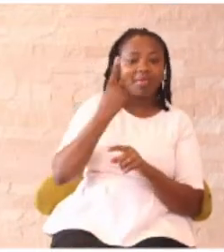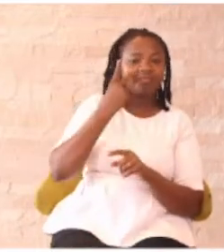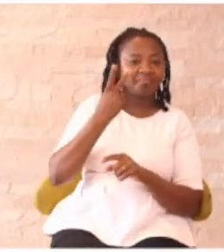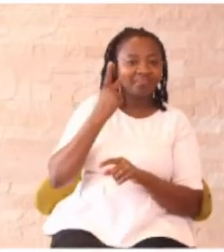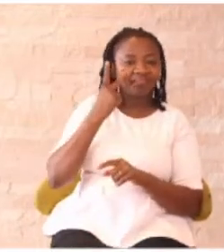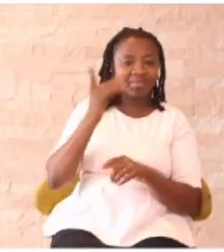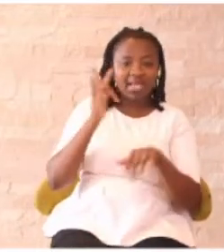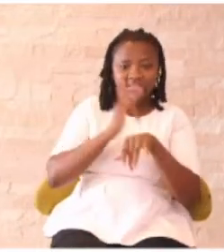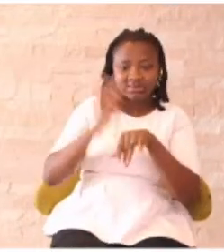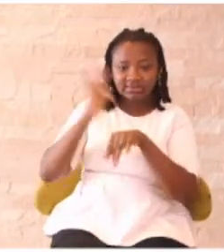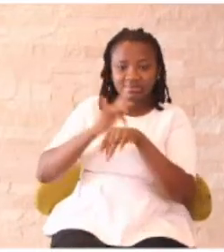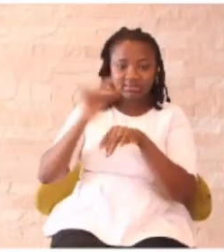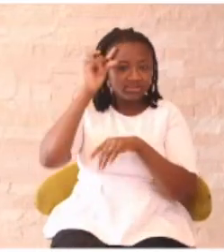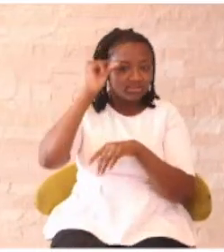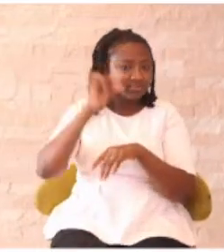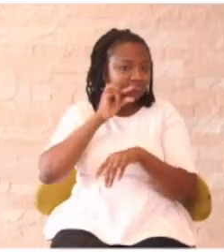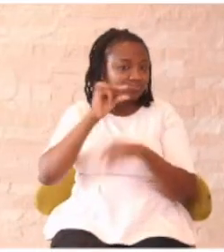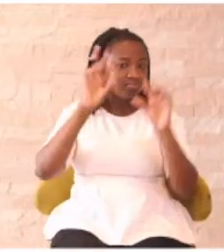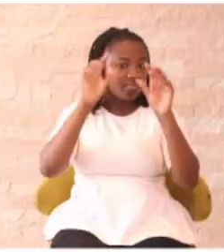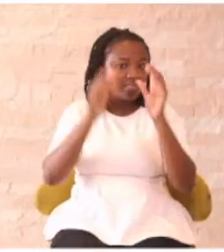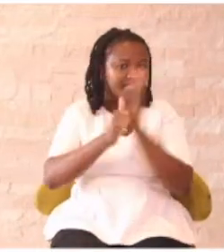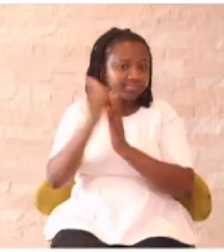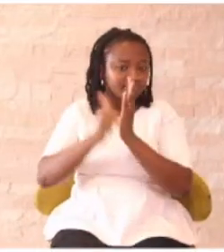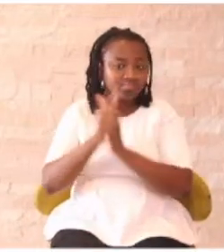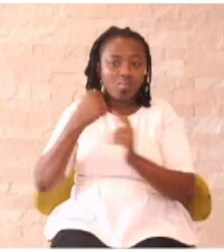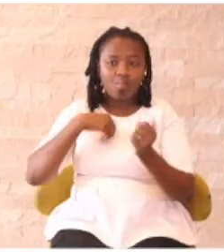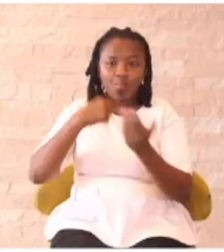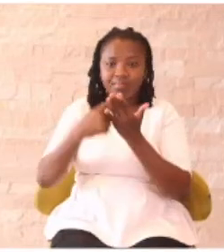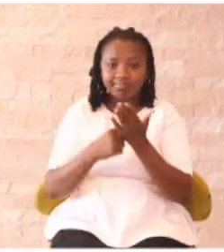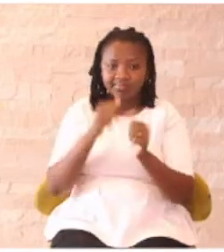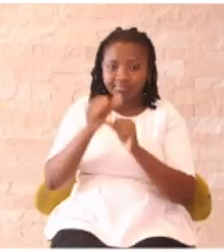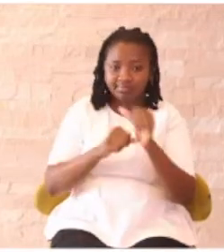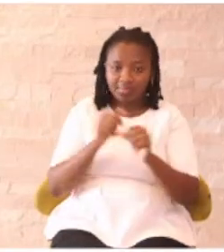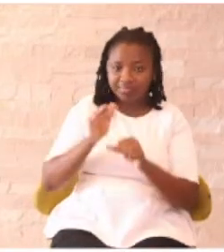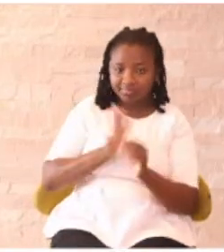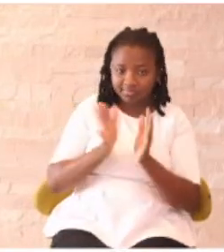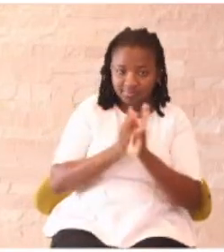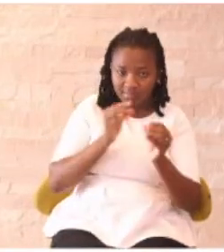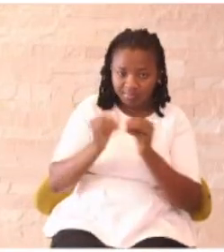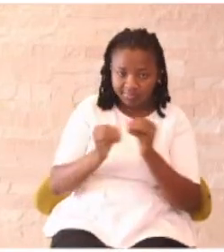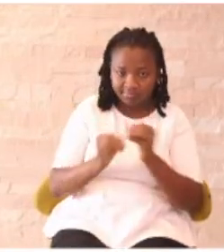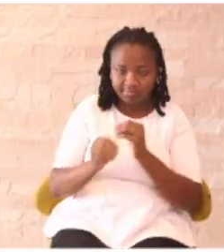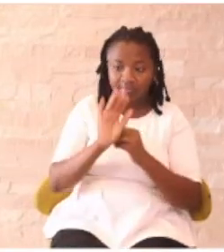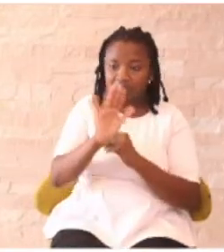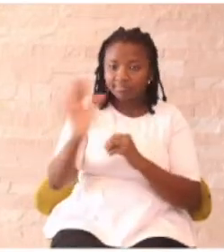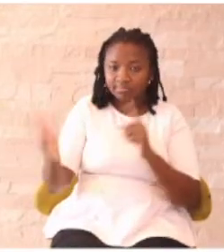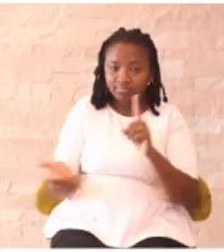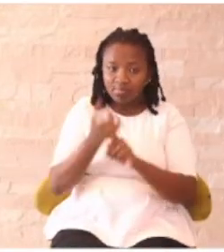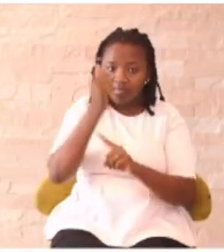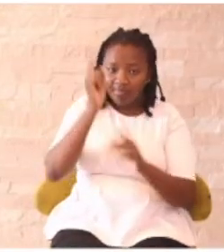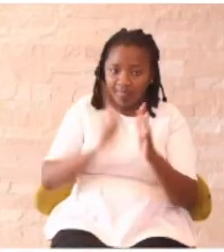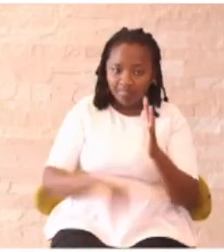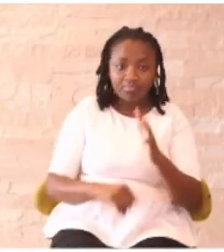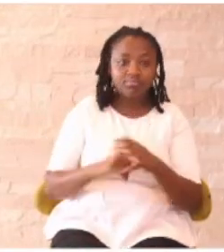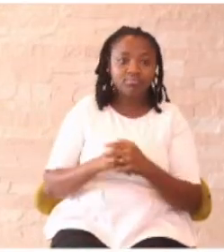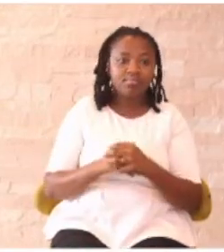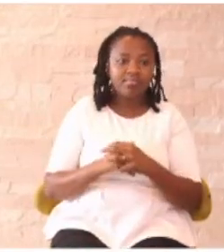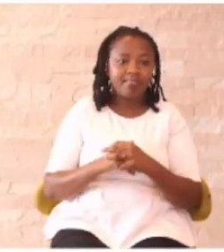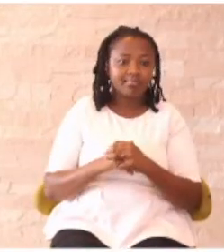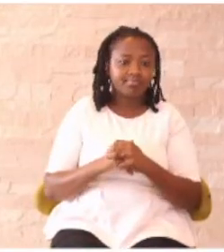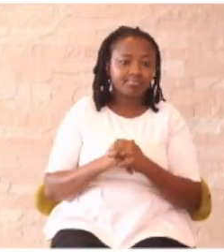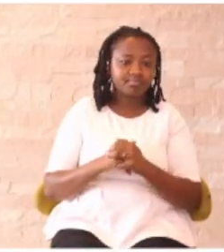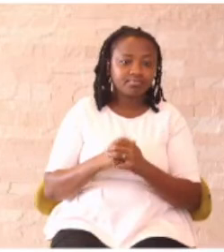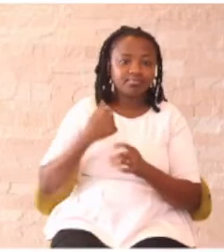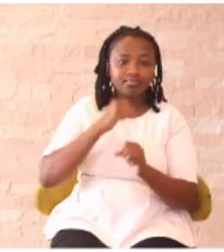articles, especially talking about specifically women with disabilities and their achievement. And we mainly do this